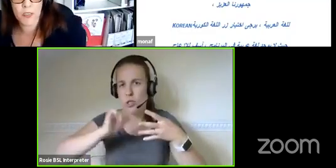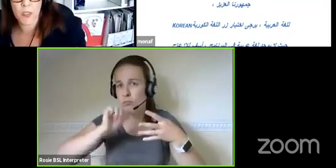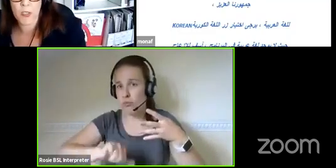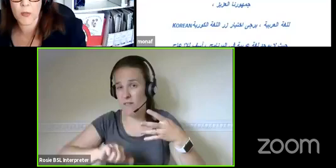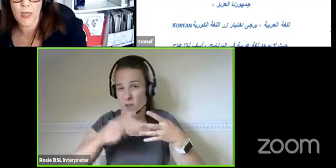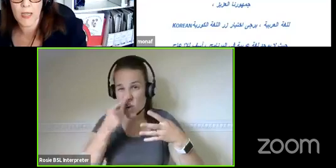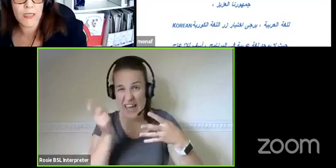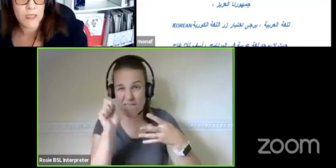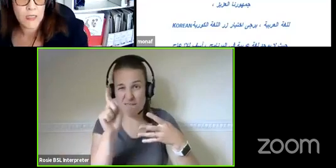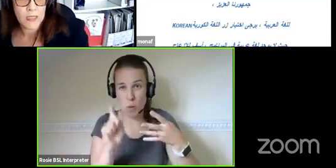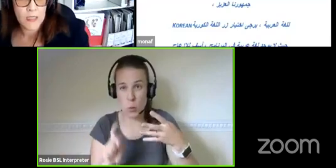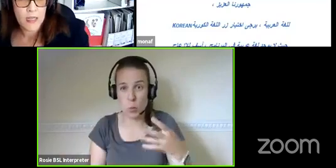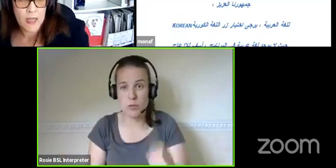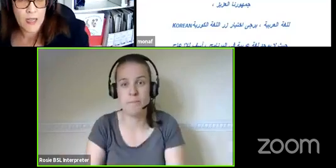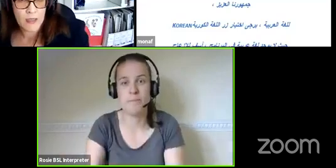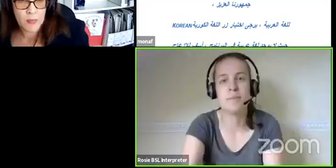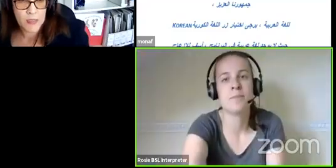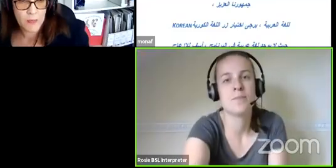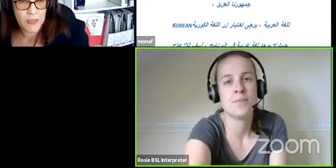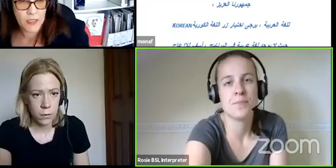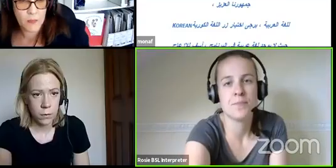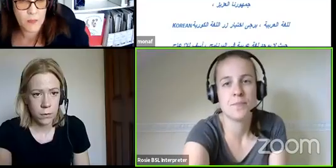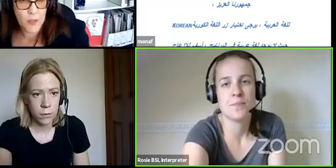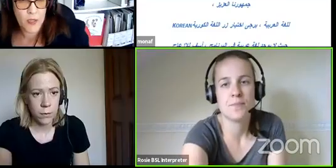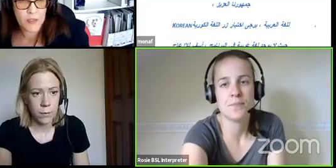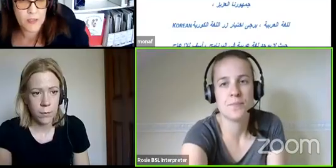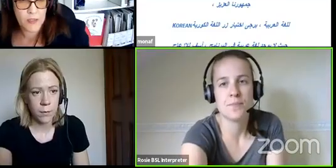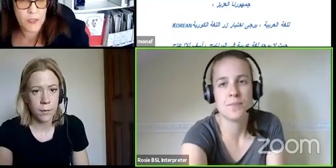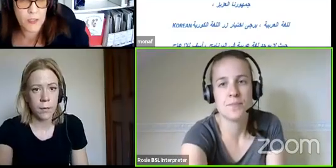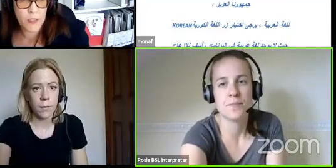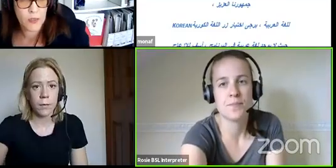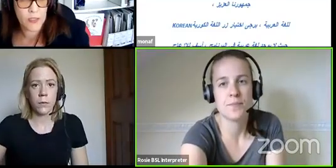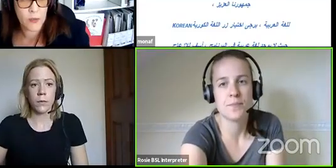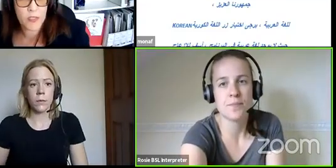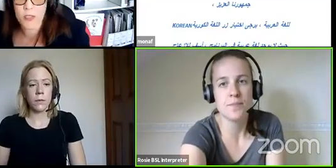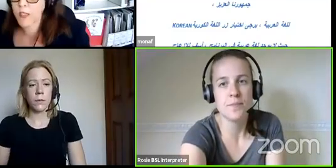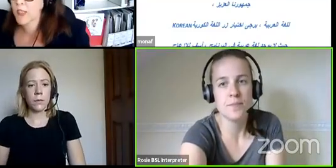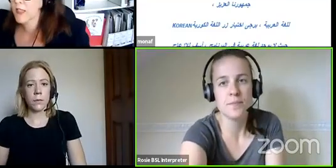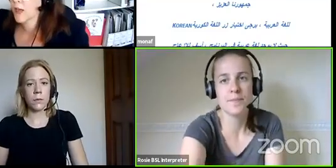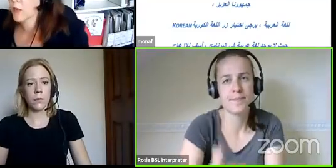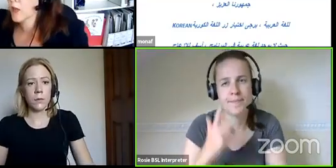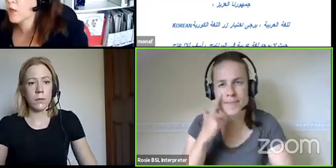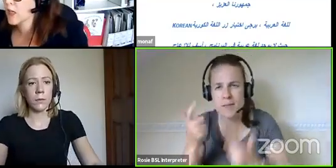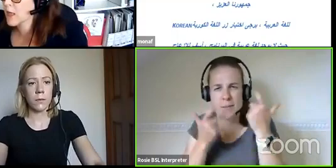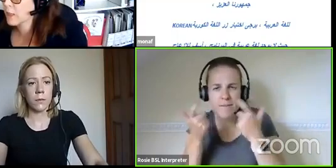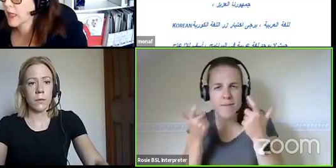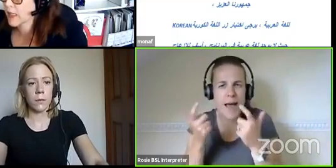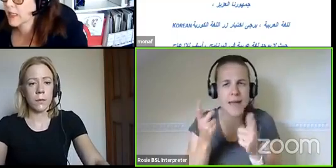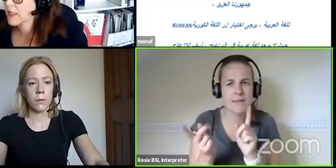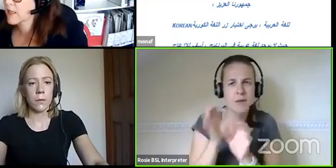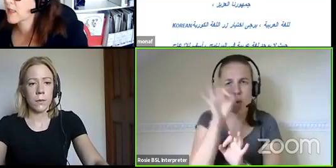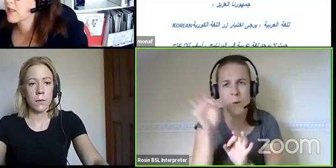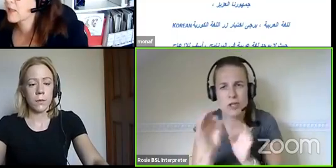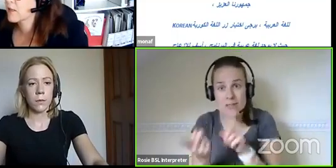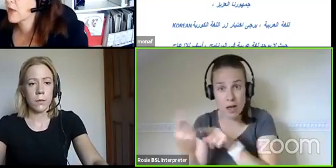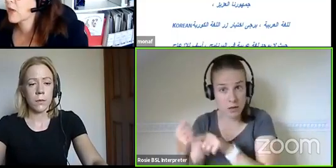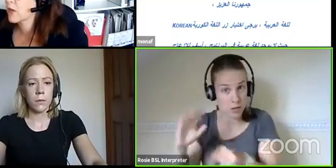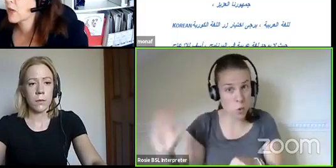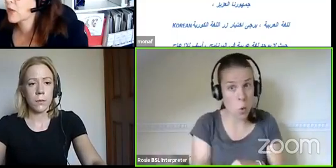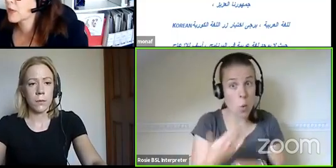before we finish the Q&A. Now, let me see if I can find the Q&A questions. Have we got all our